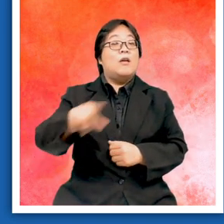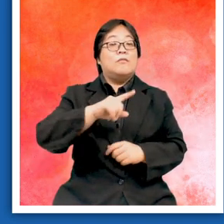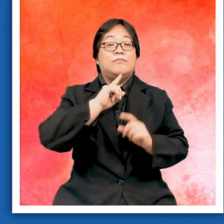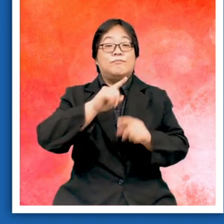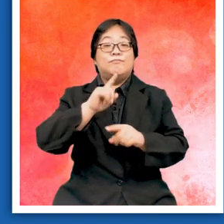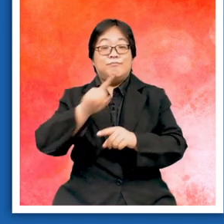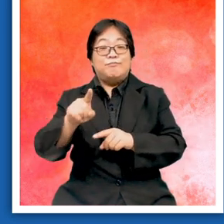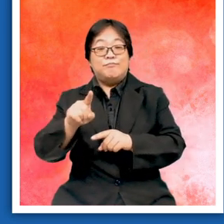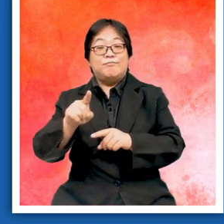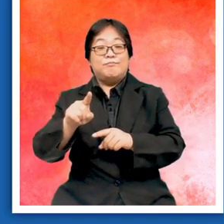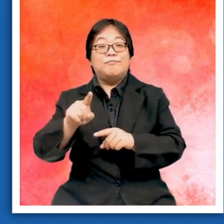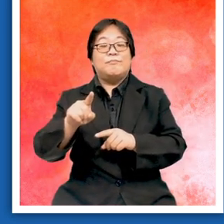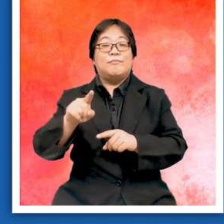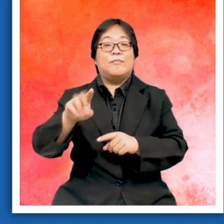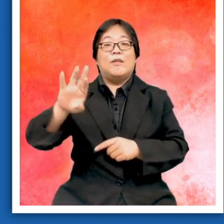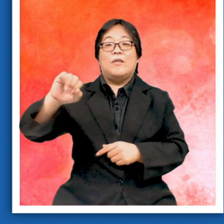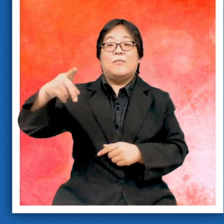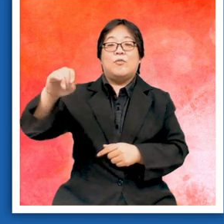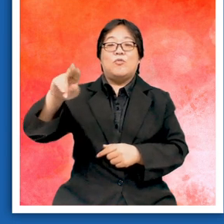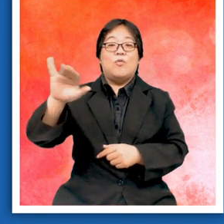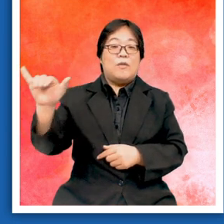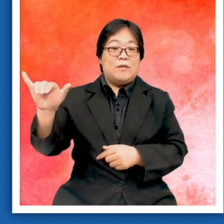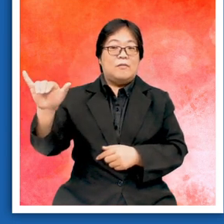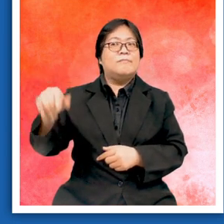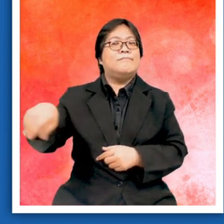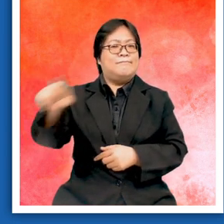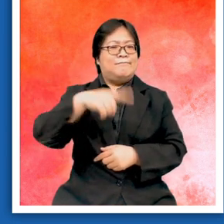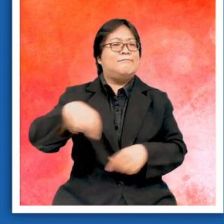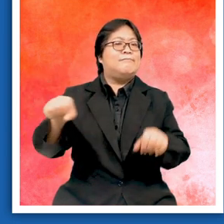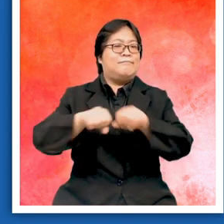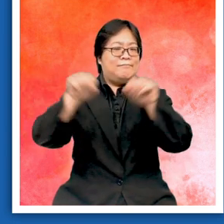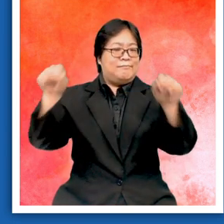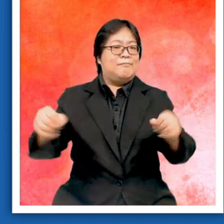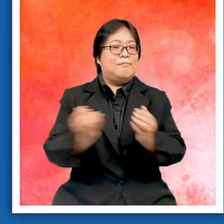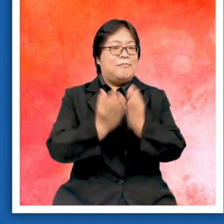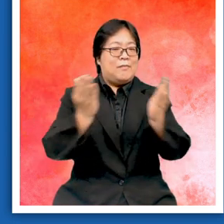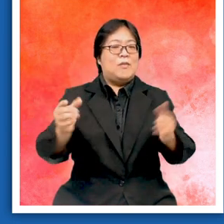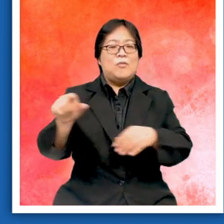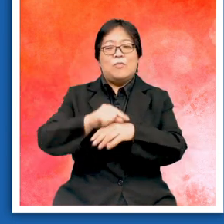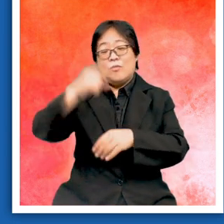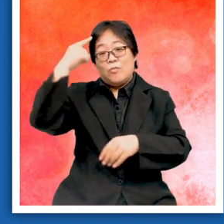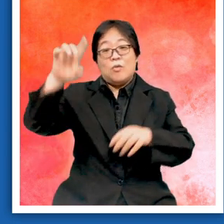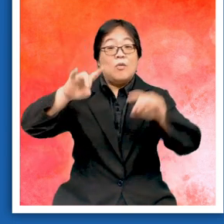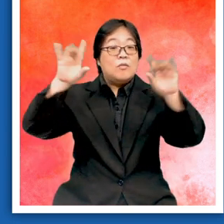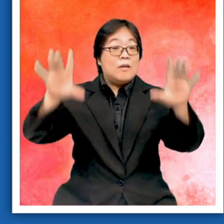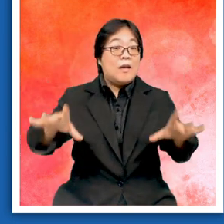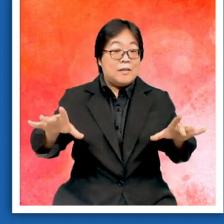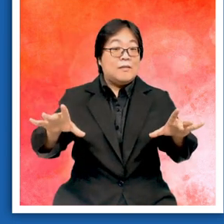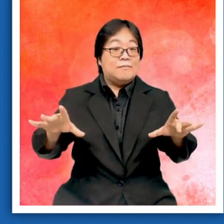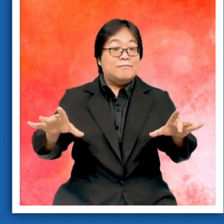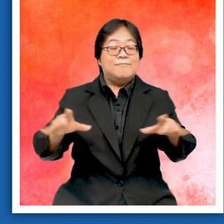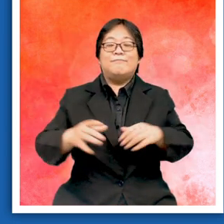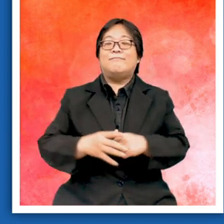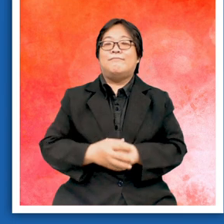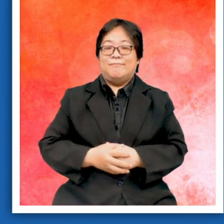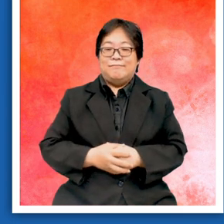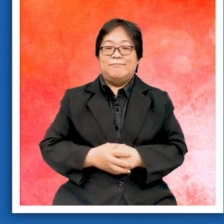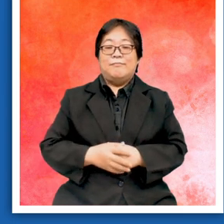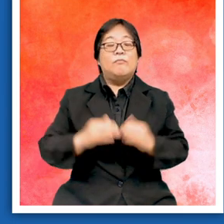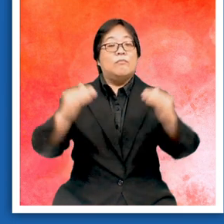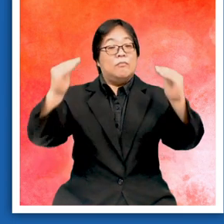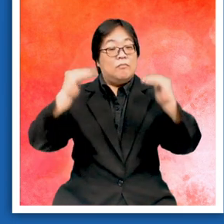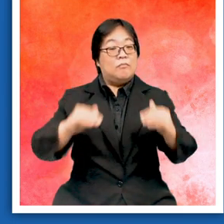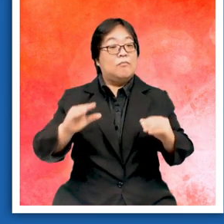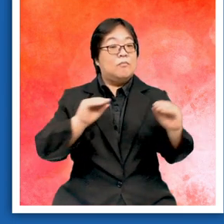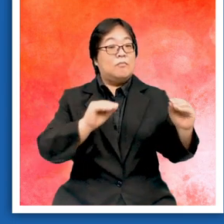Proctoring. It is a system which students will use for online exam. Next, I will also guide you